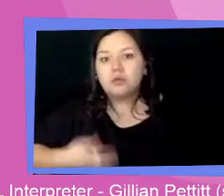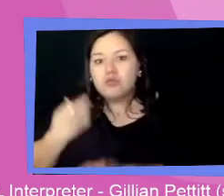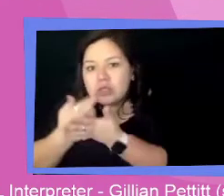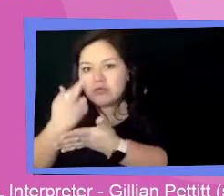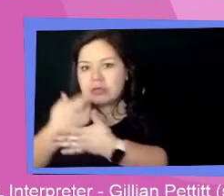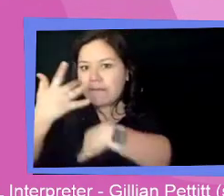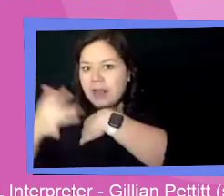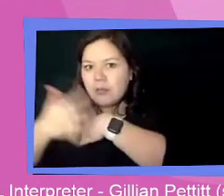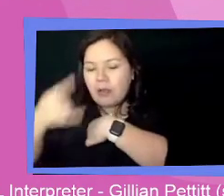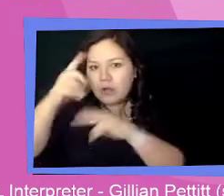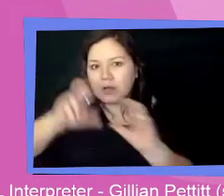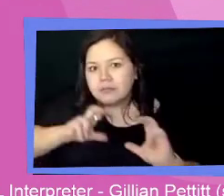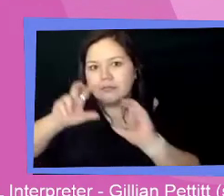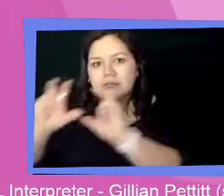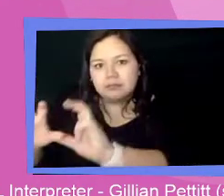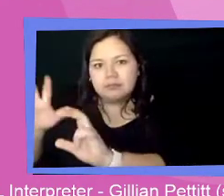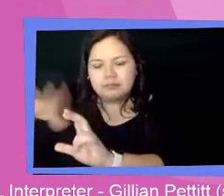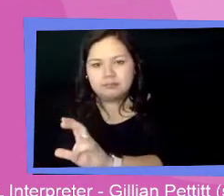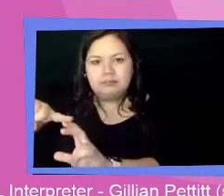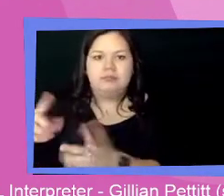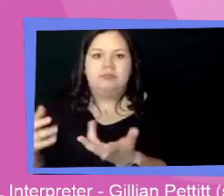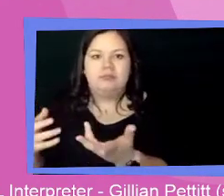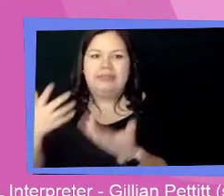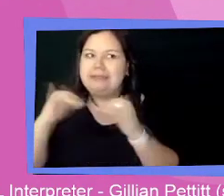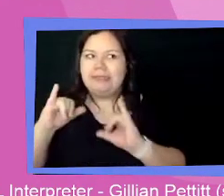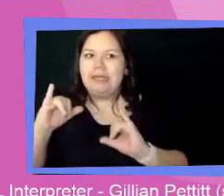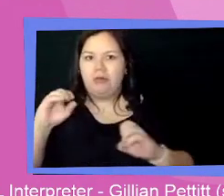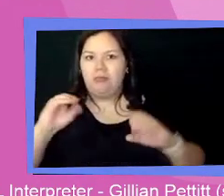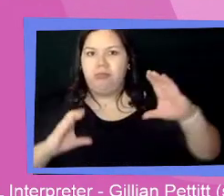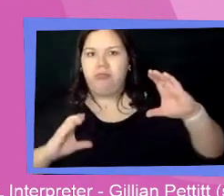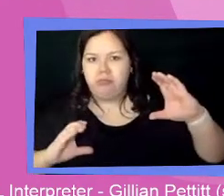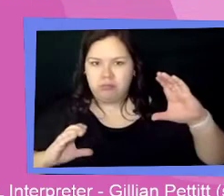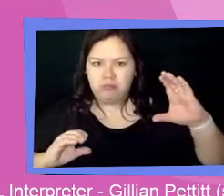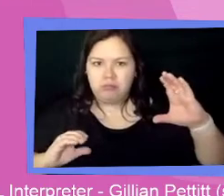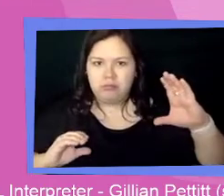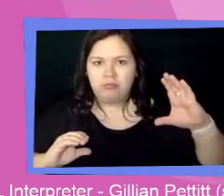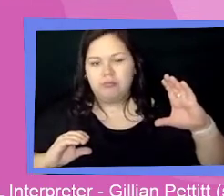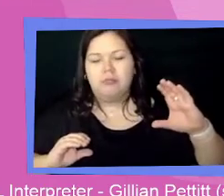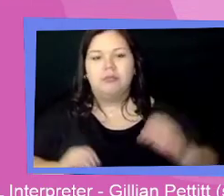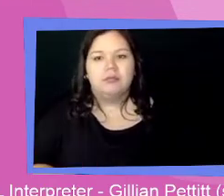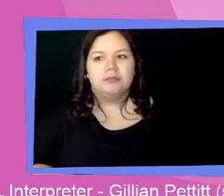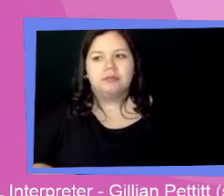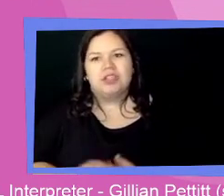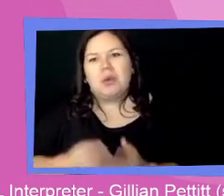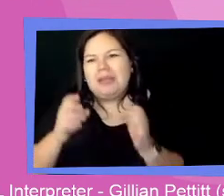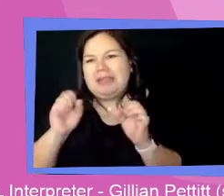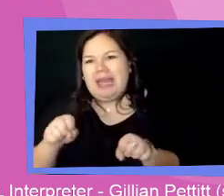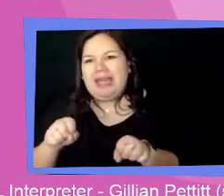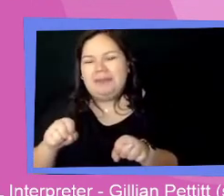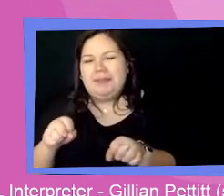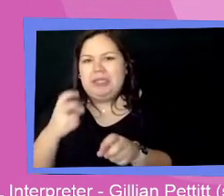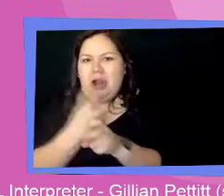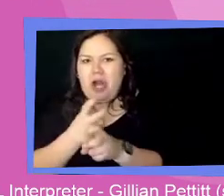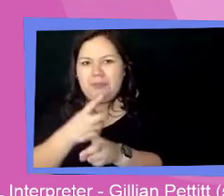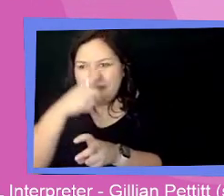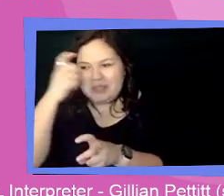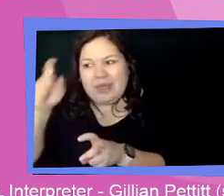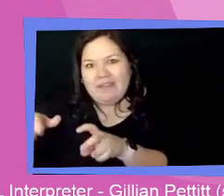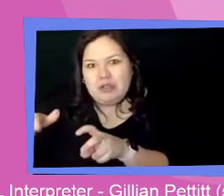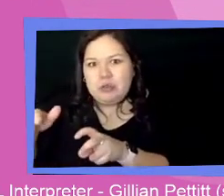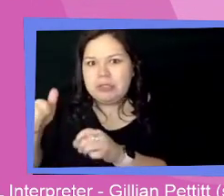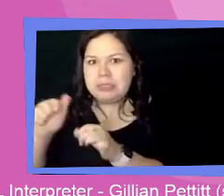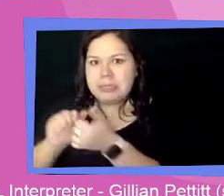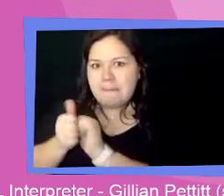to the non-normative folks out there. So it can be competitive against each other in ways that are really